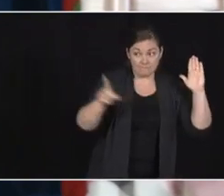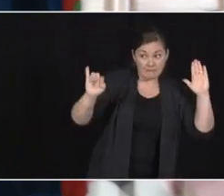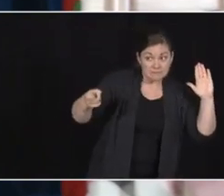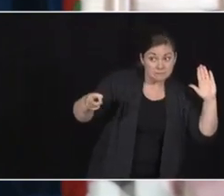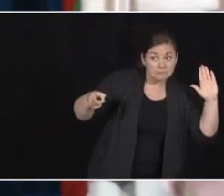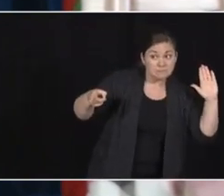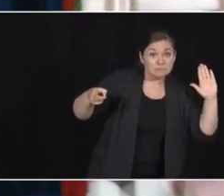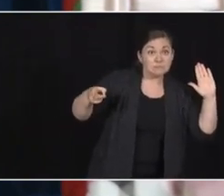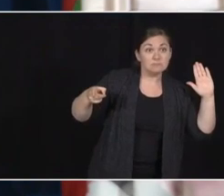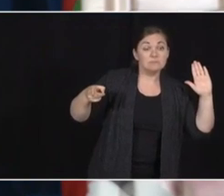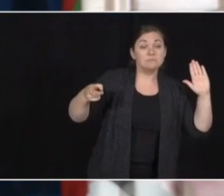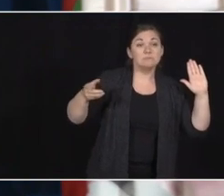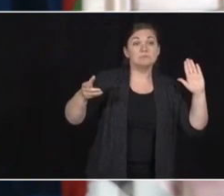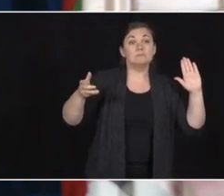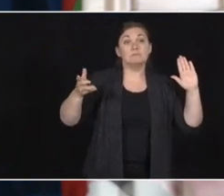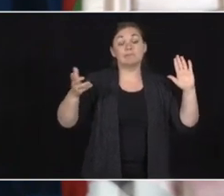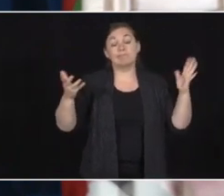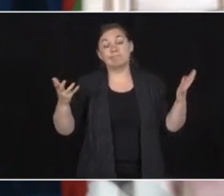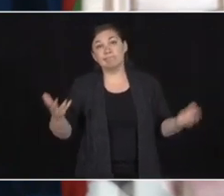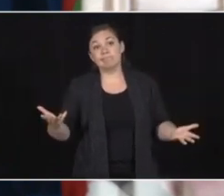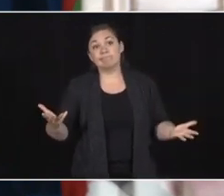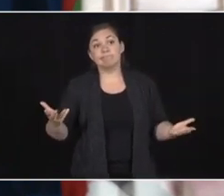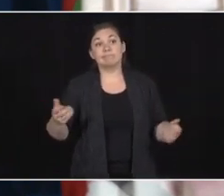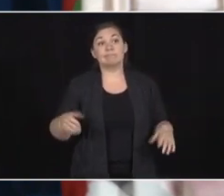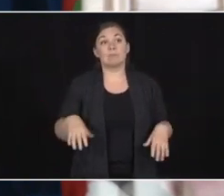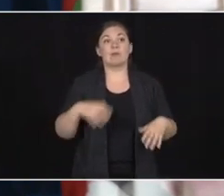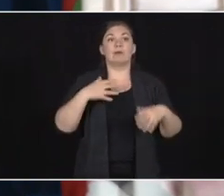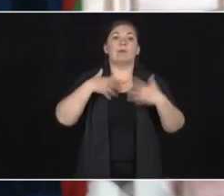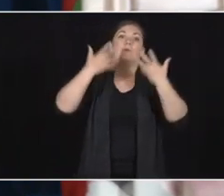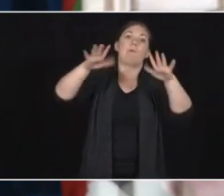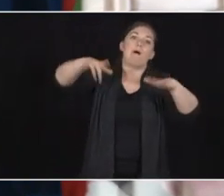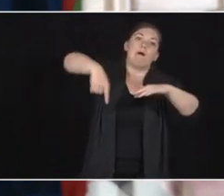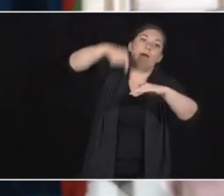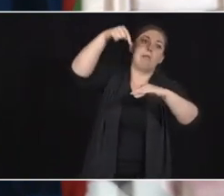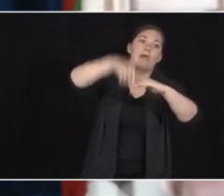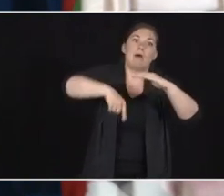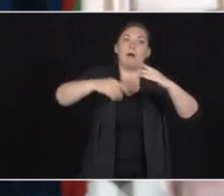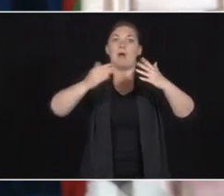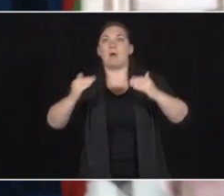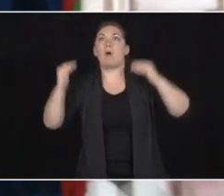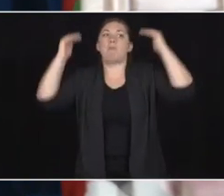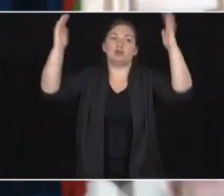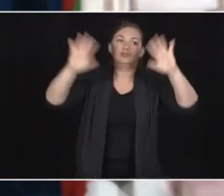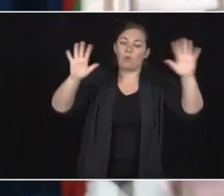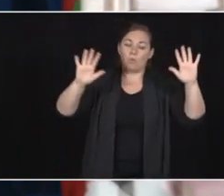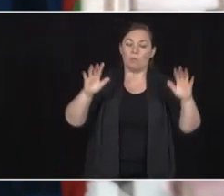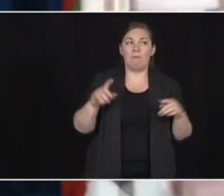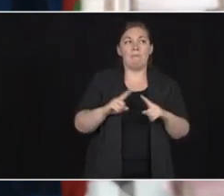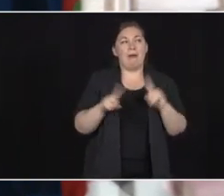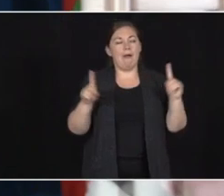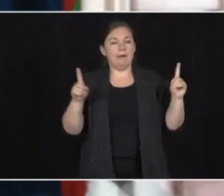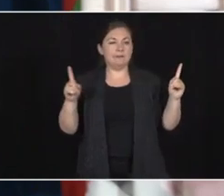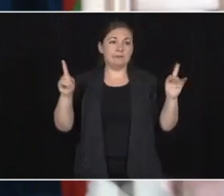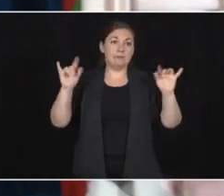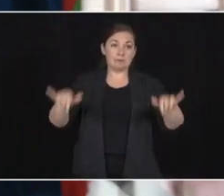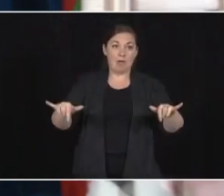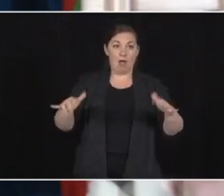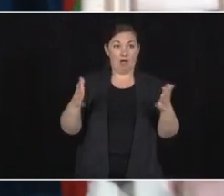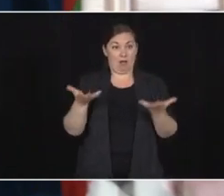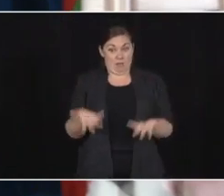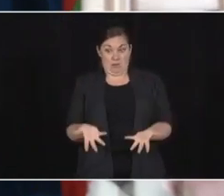area, not to get into the weeds at all, but a lot of these homes own the buildings as